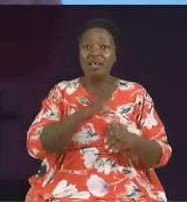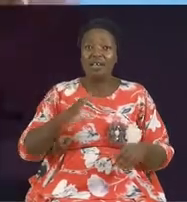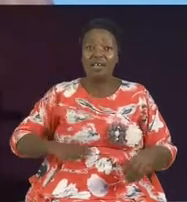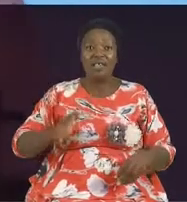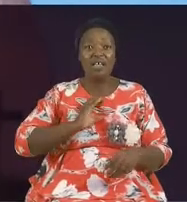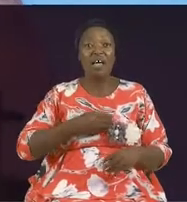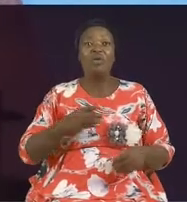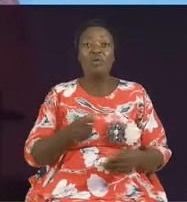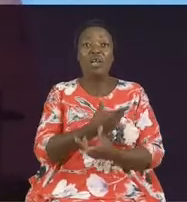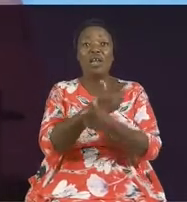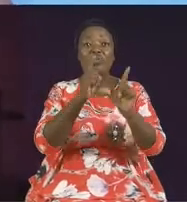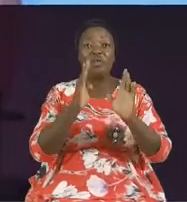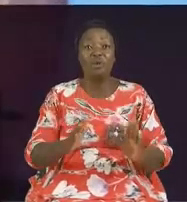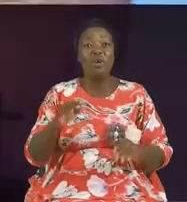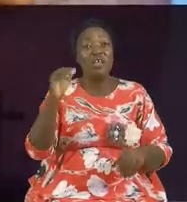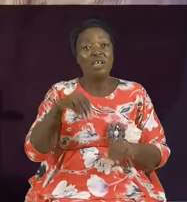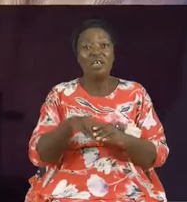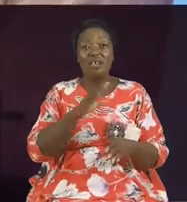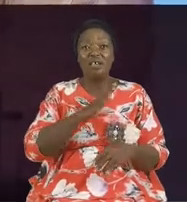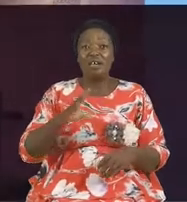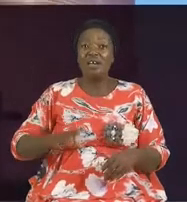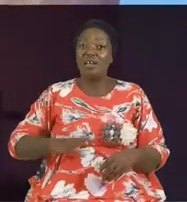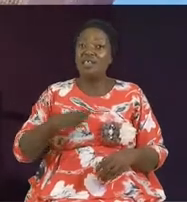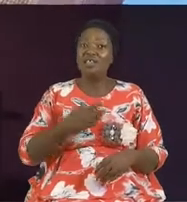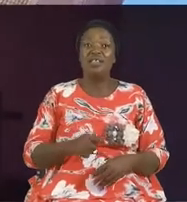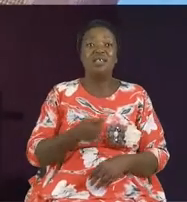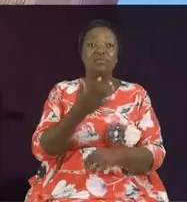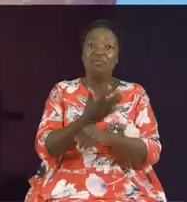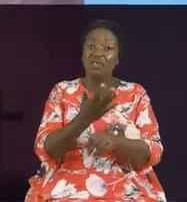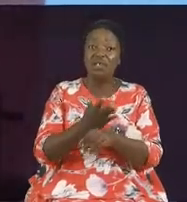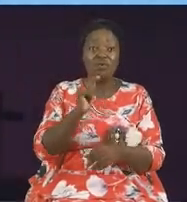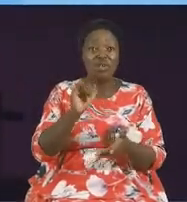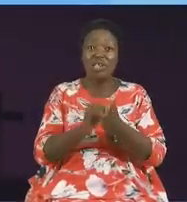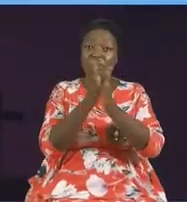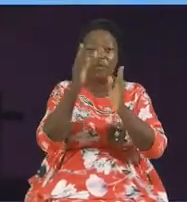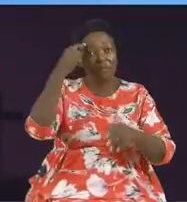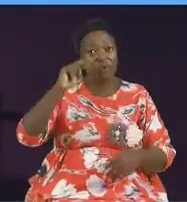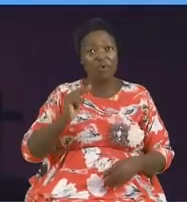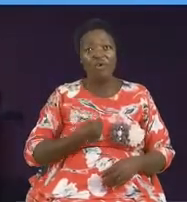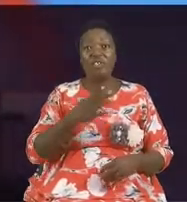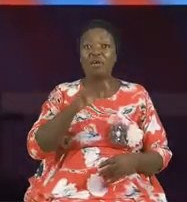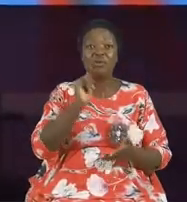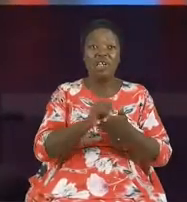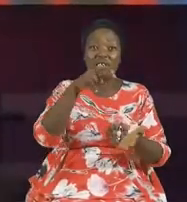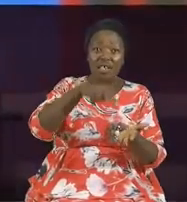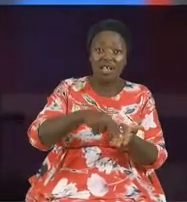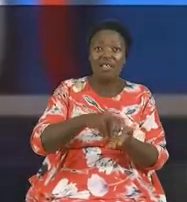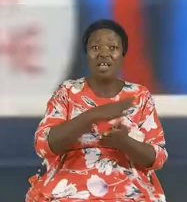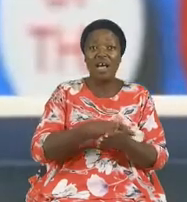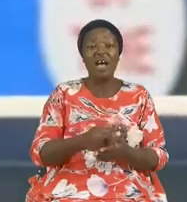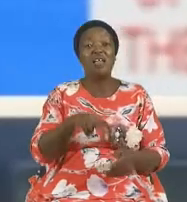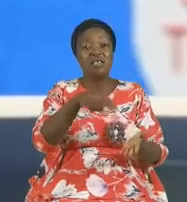in Christ our deliverer, in Christ our liberator, in Christ the advocate